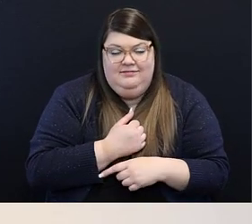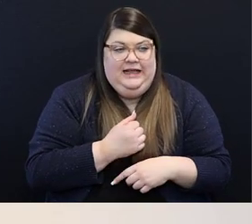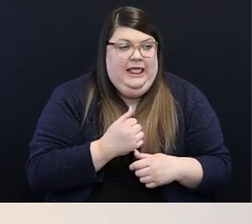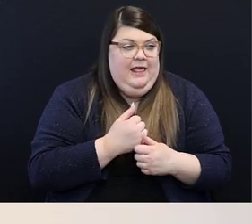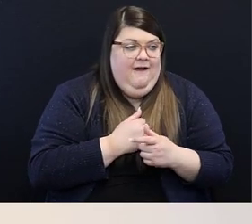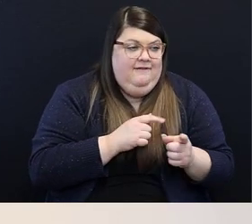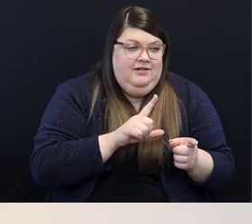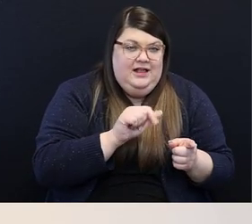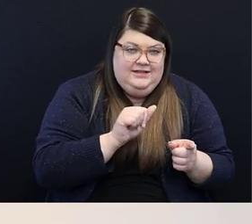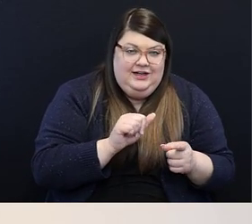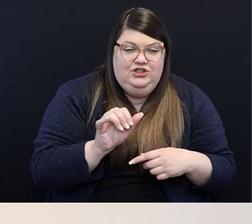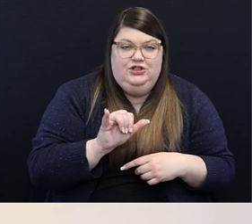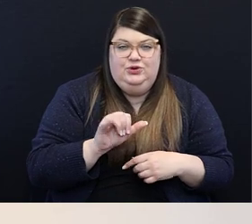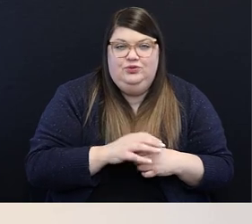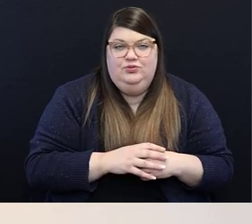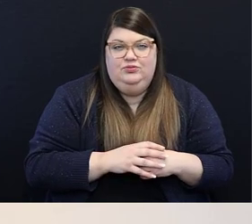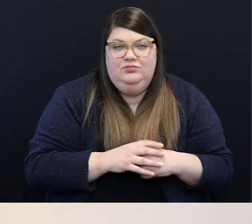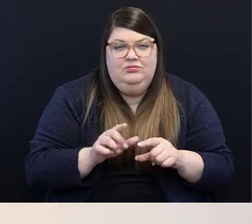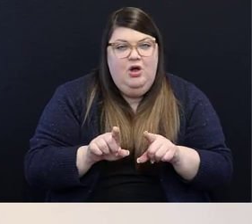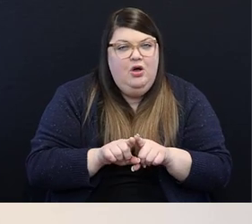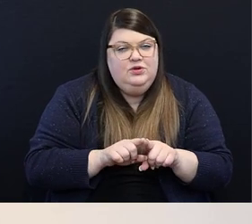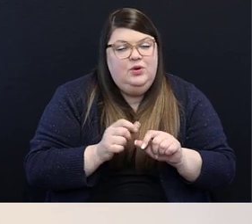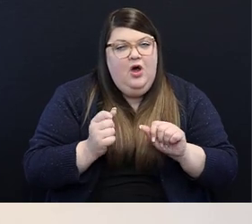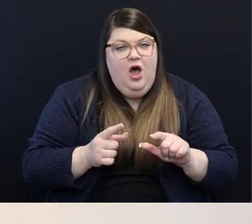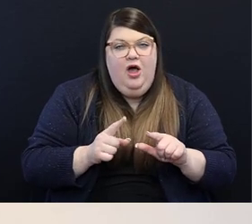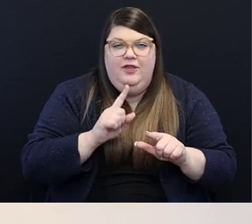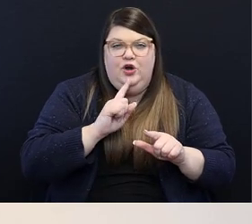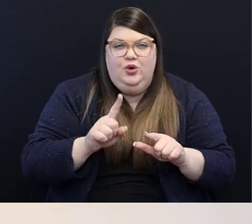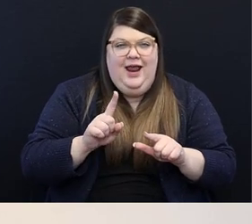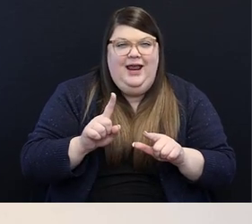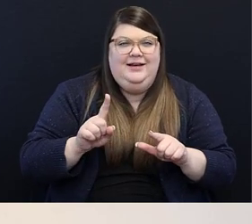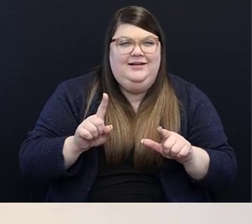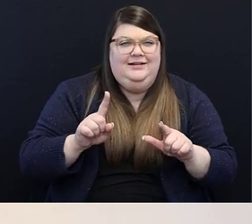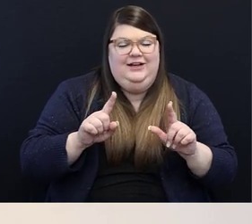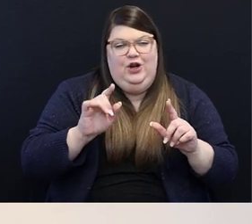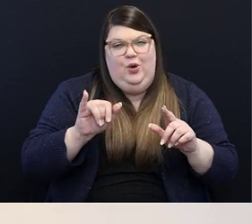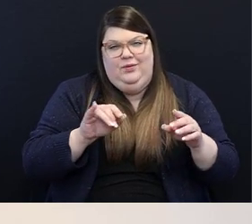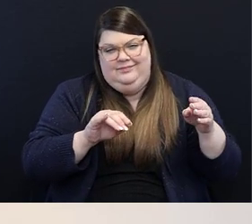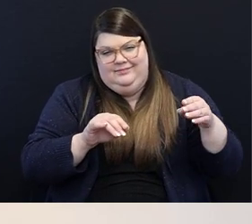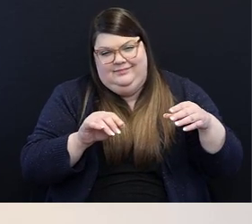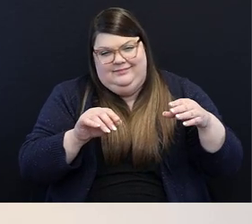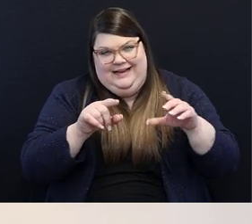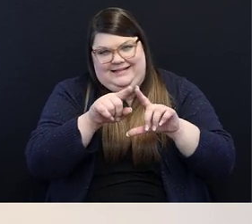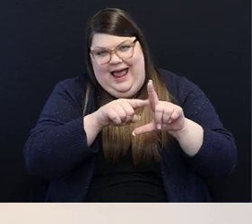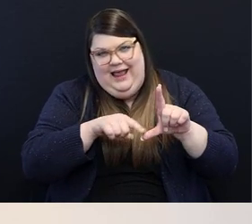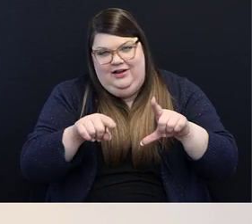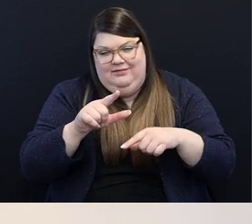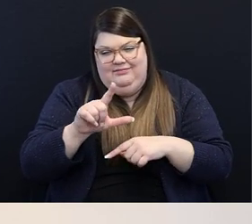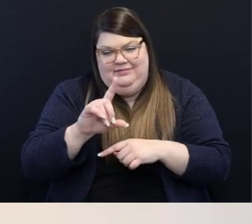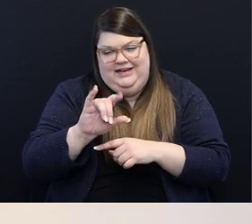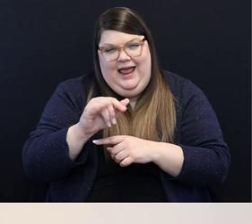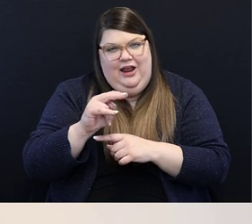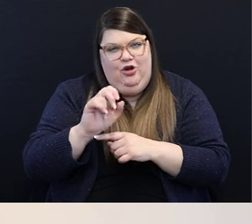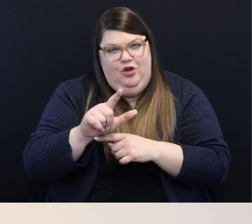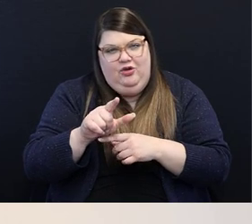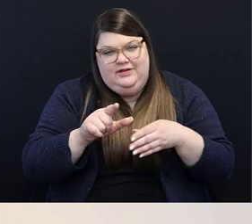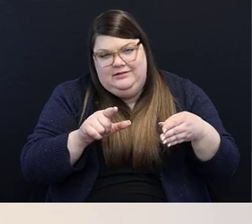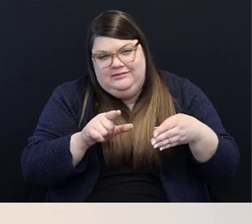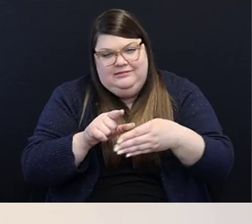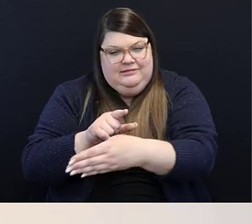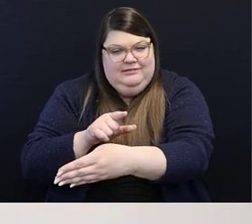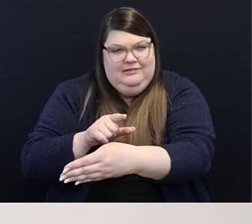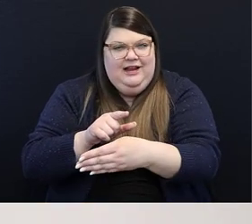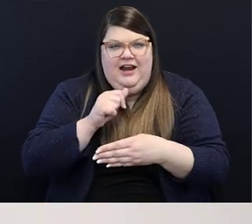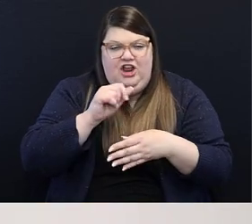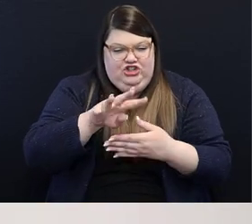yeah. Also, all the great diagonals in Chicago, the kind of quick ways to get someplace but they faster.